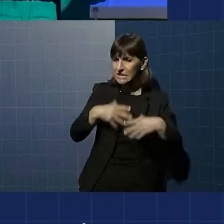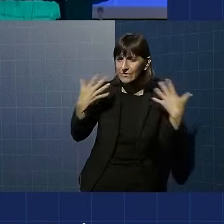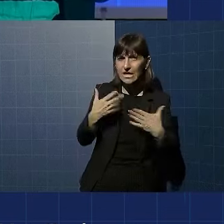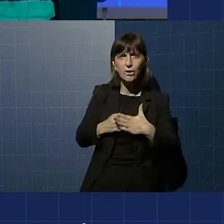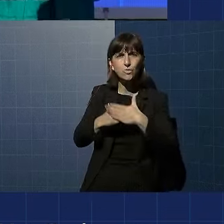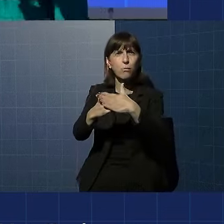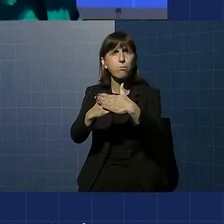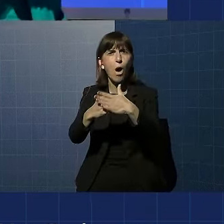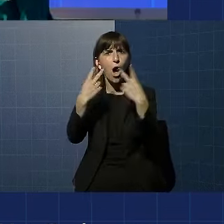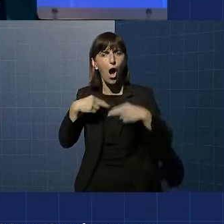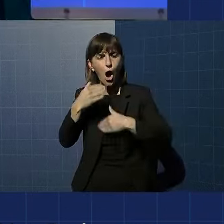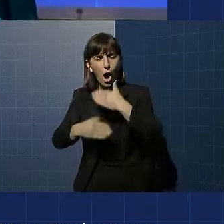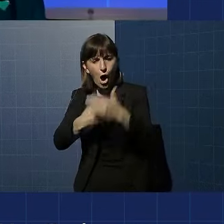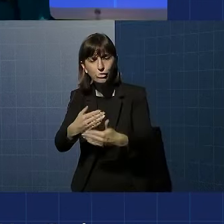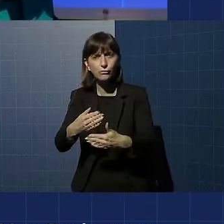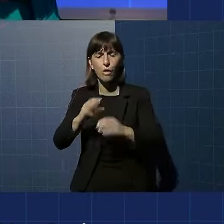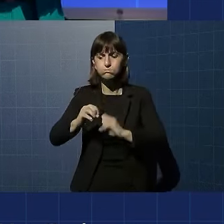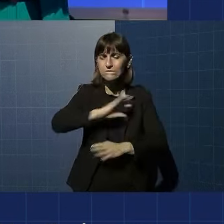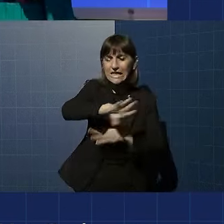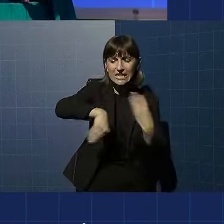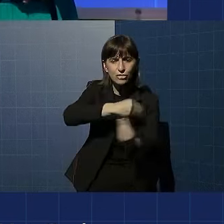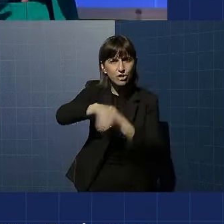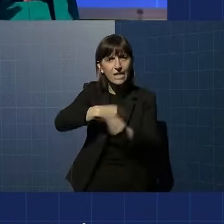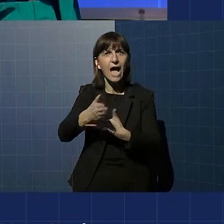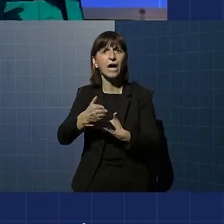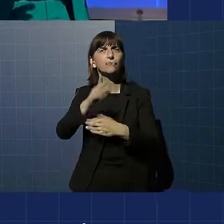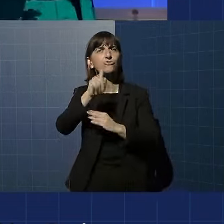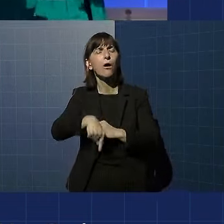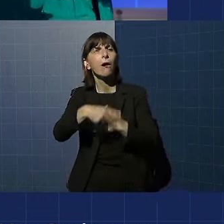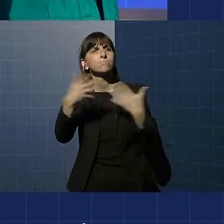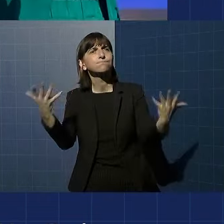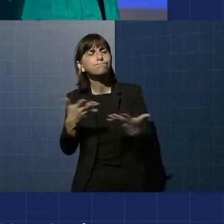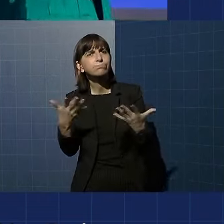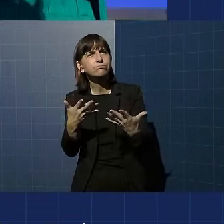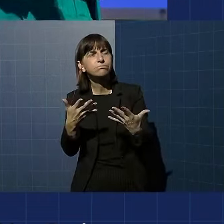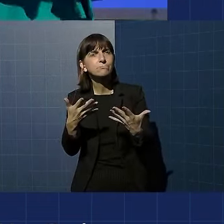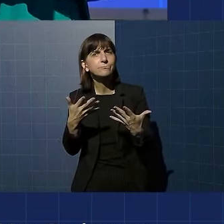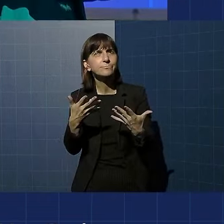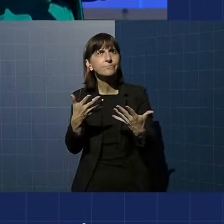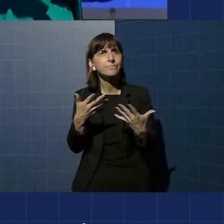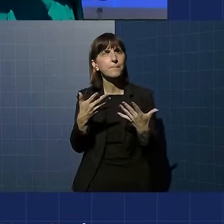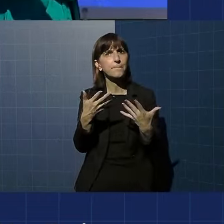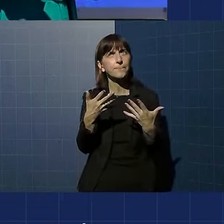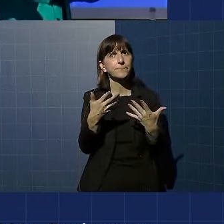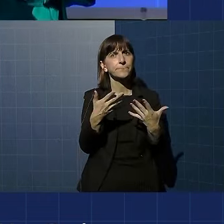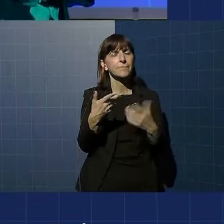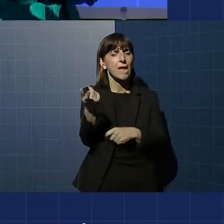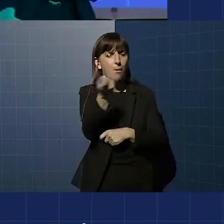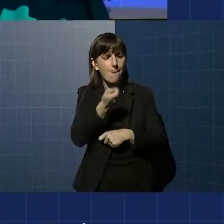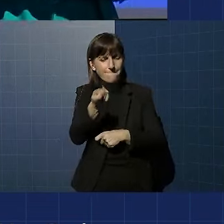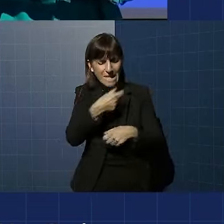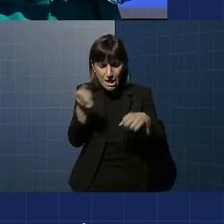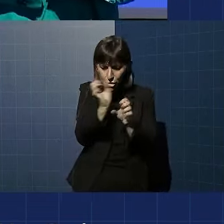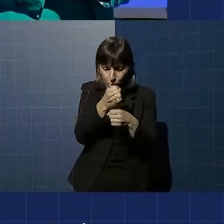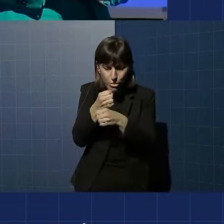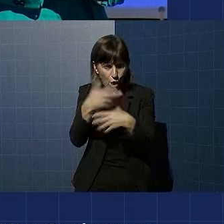microbiology because, you know, you need to contain and we know that we can, for example, get mold or we can get biofilm formation in space. So we